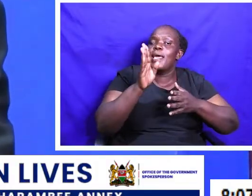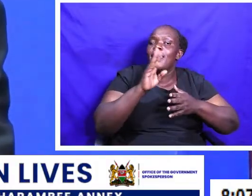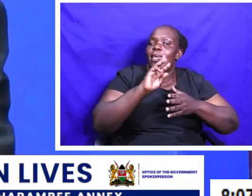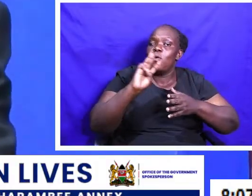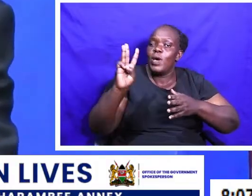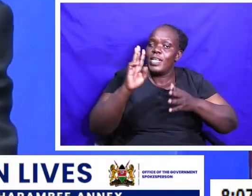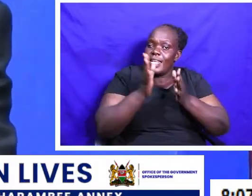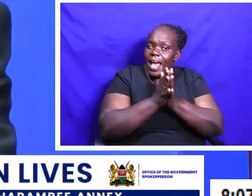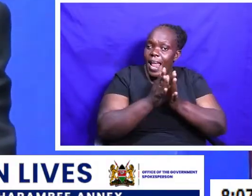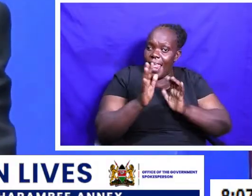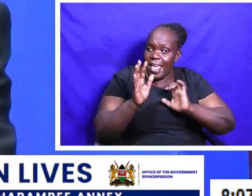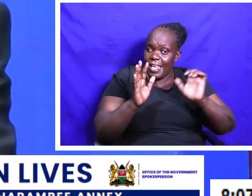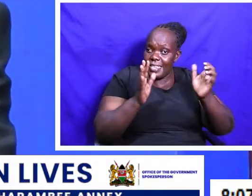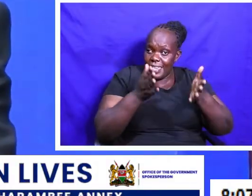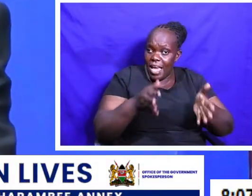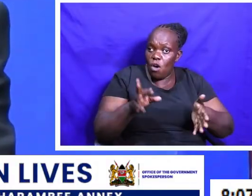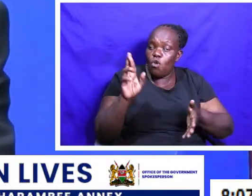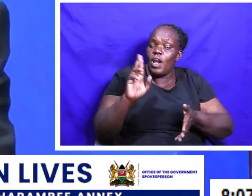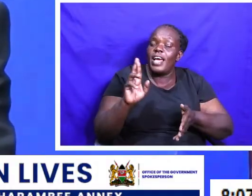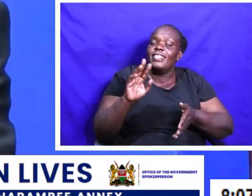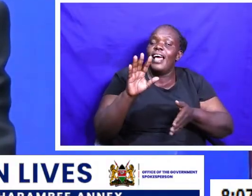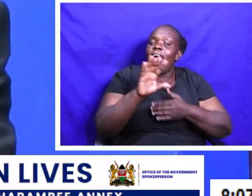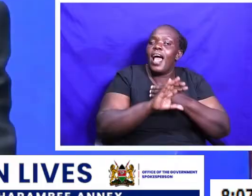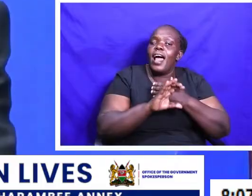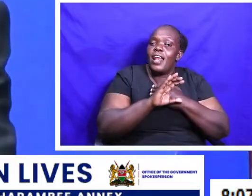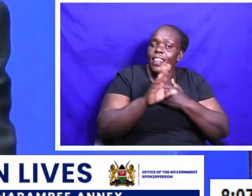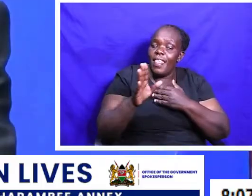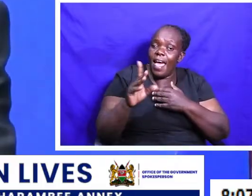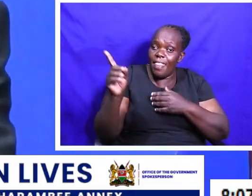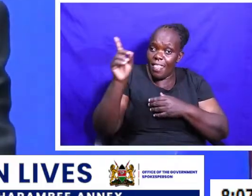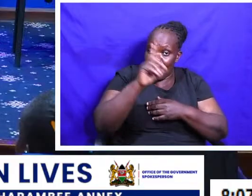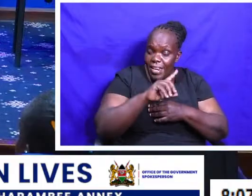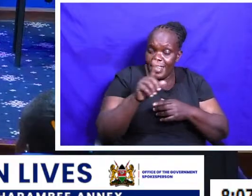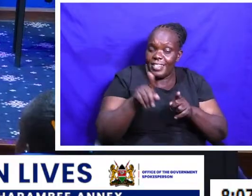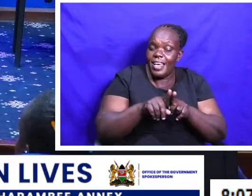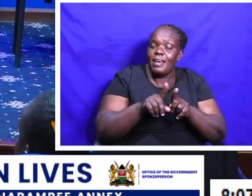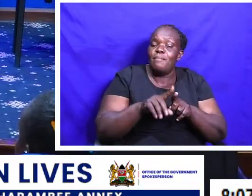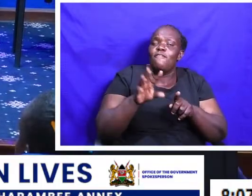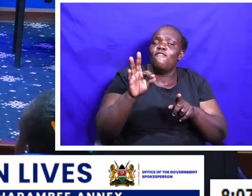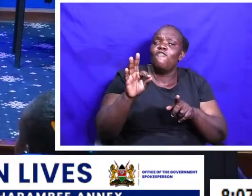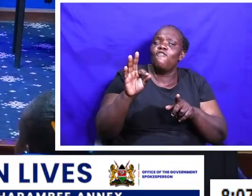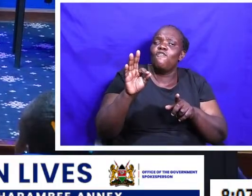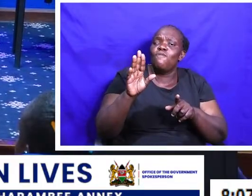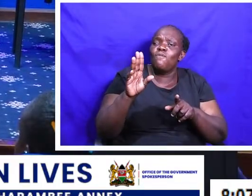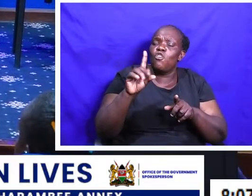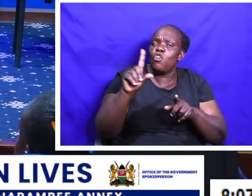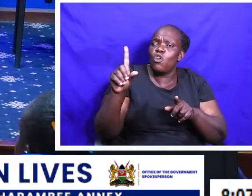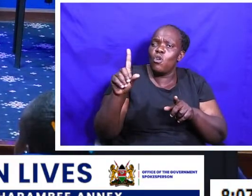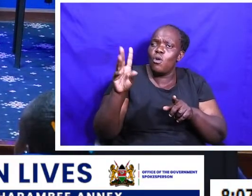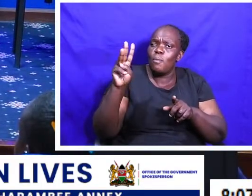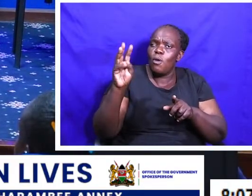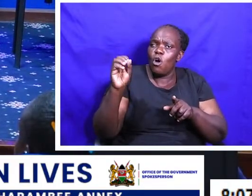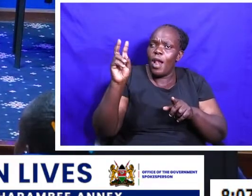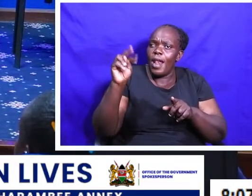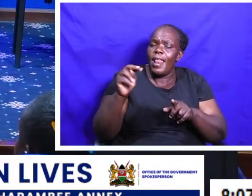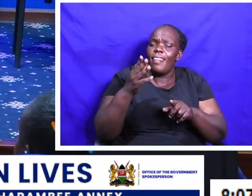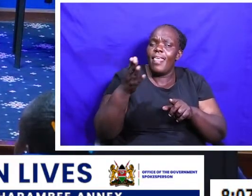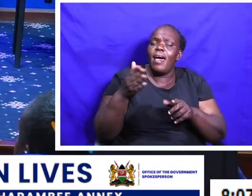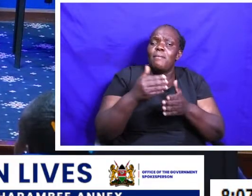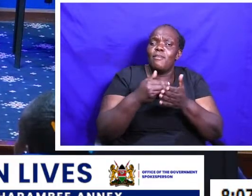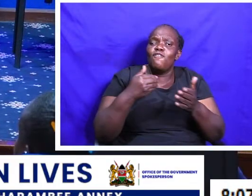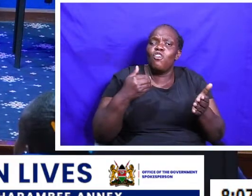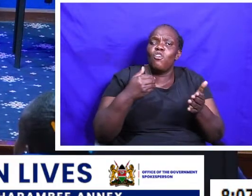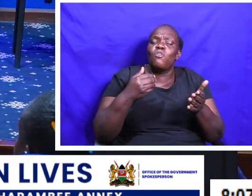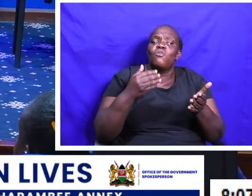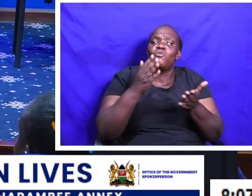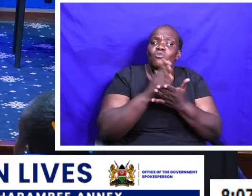the West and the East, now you would go to Russia during the days of the Cold War. What was attractive, you know,